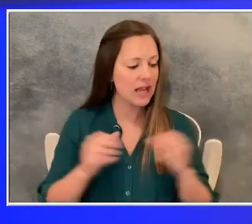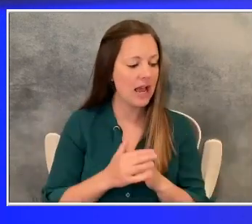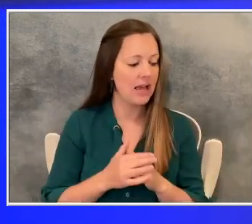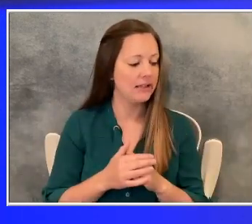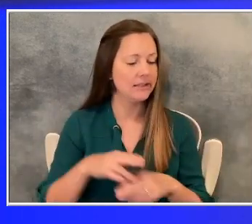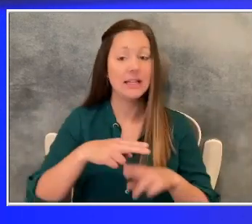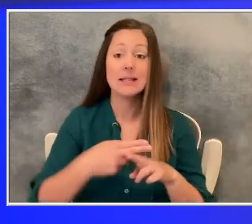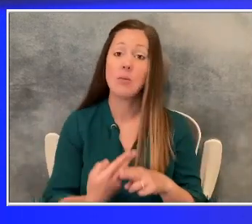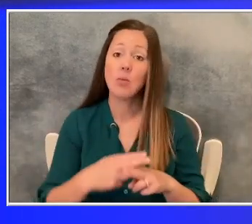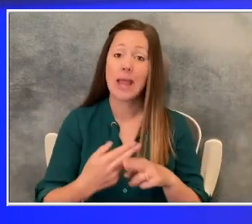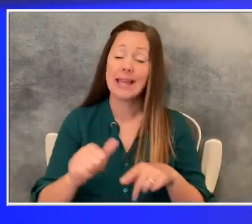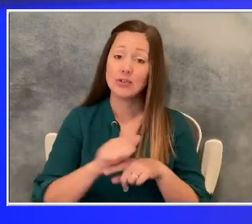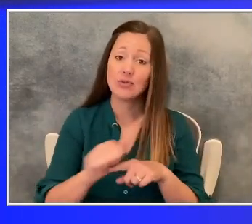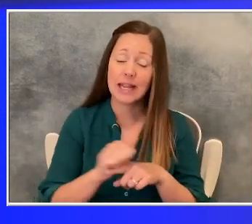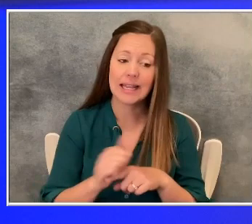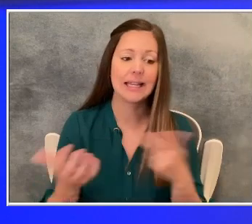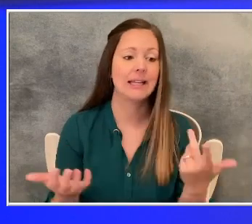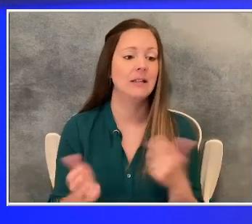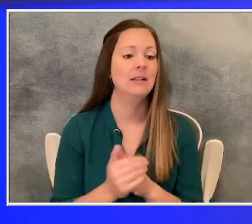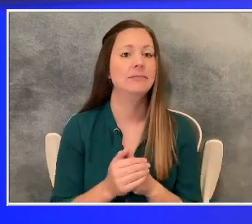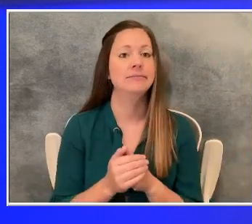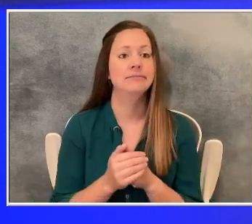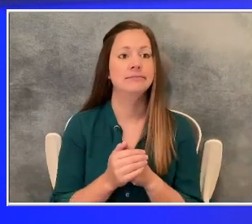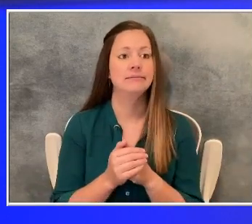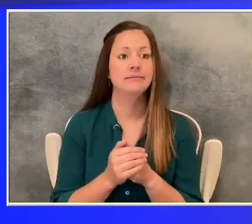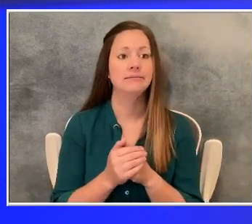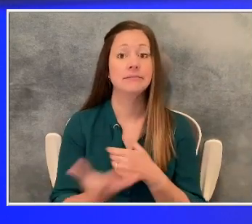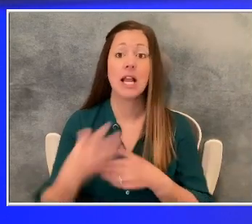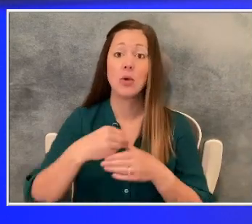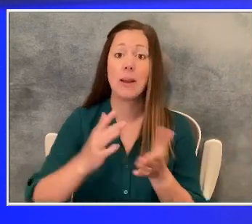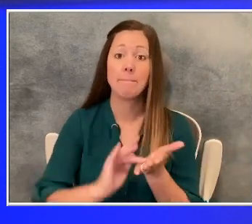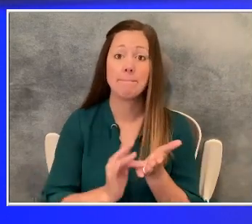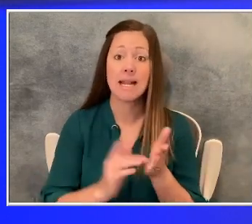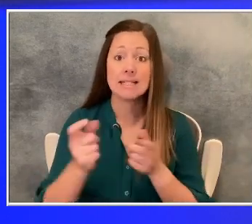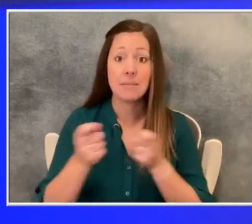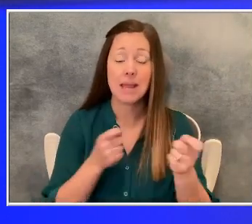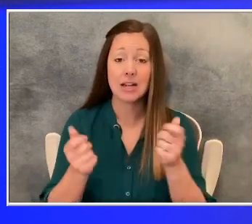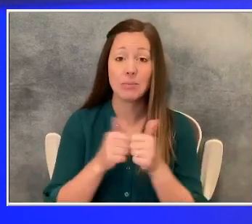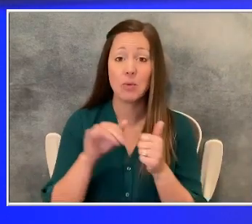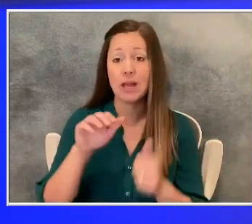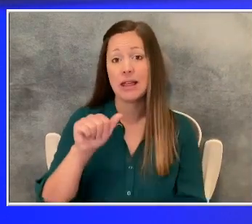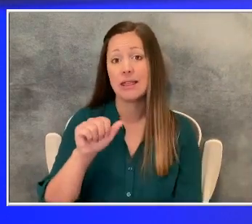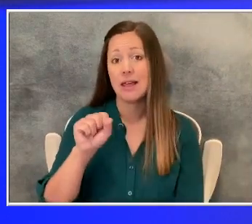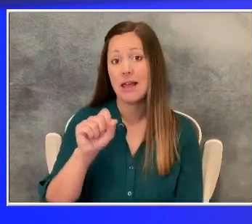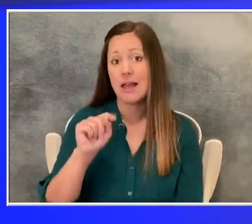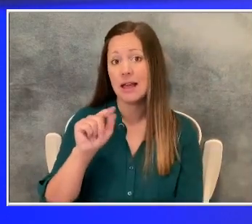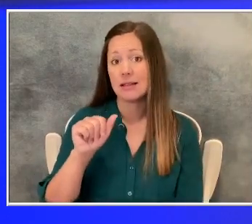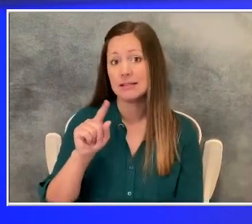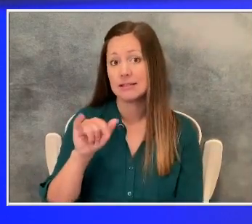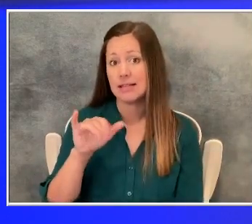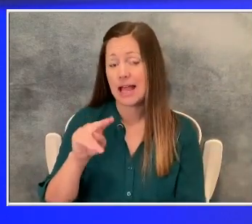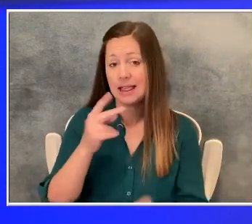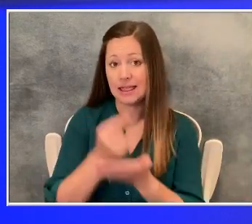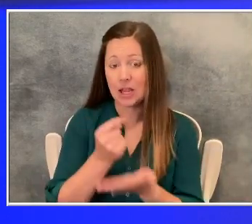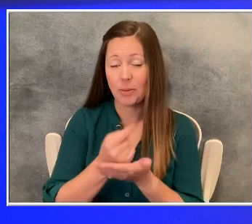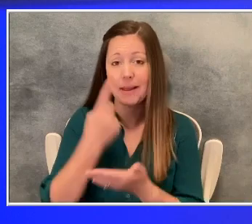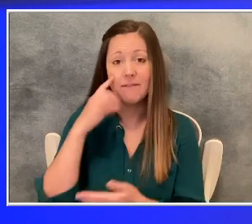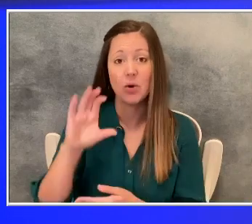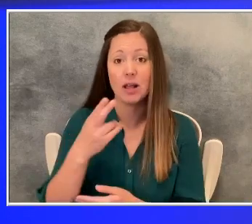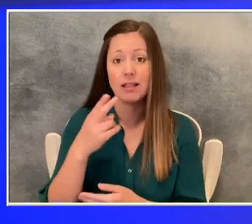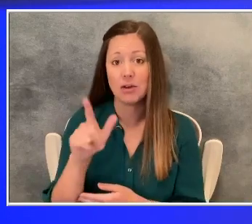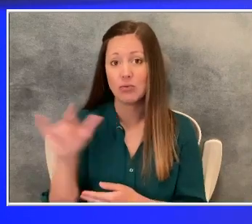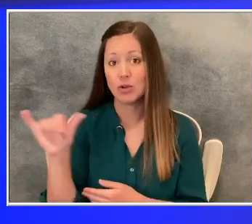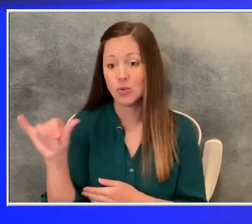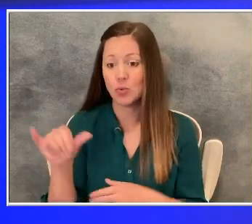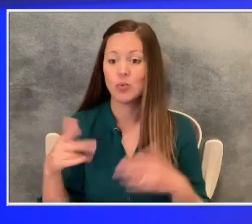schedule, also including medical management with the statin therapy if you have high cholesterol, or some other agent for high cholesterol, lipid-lowering therapy,